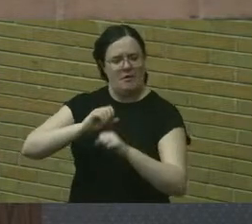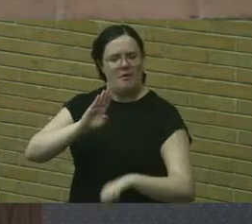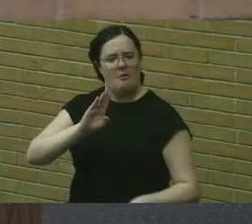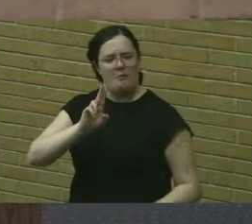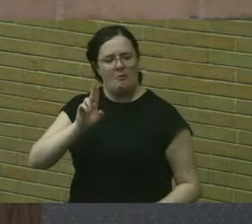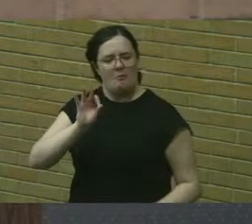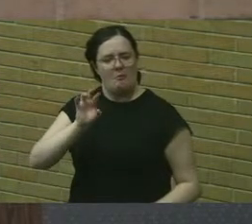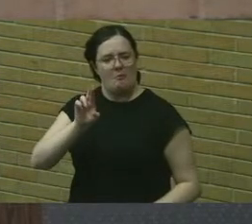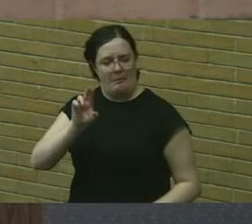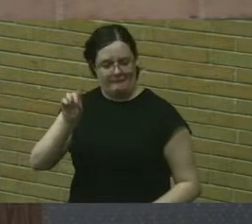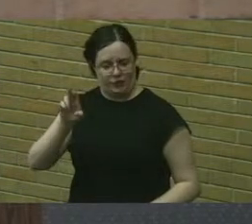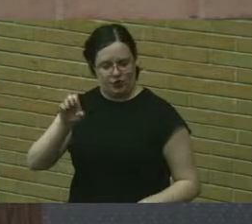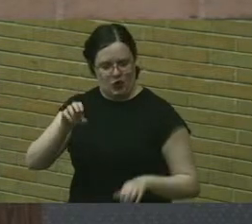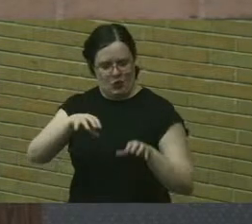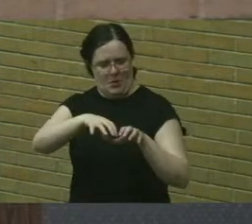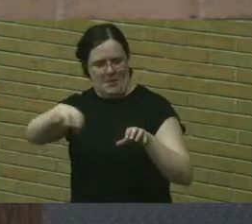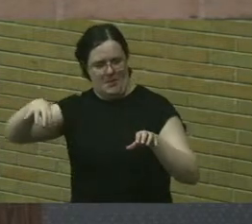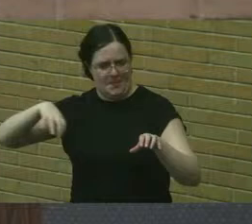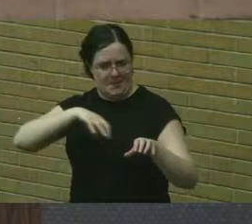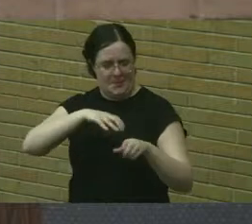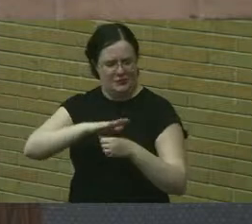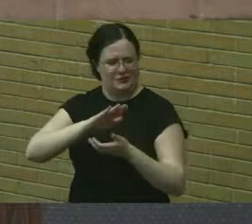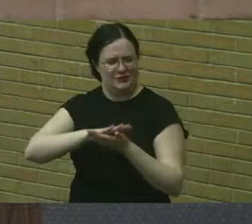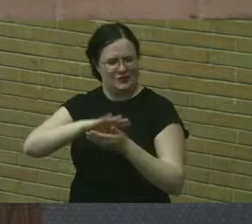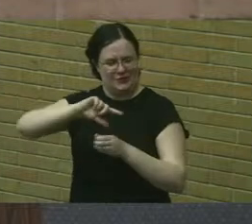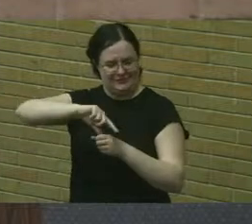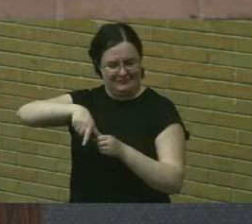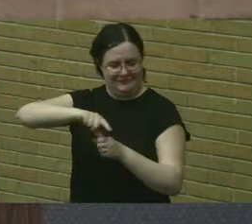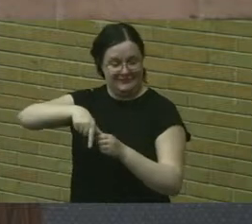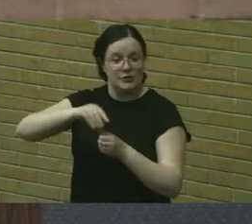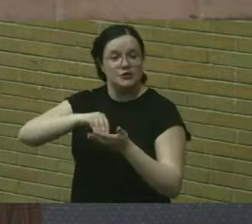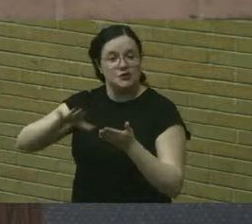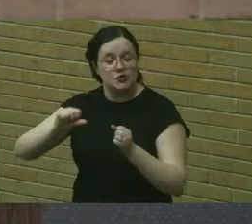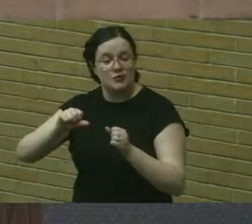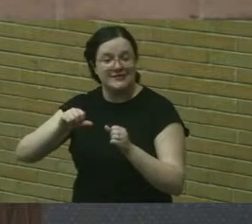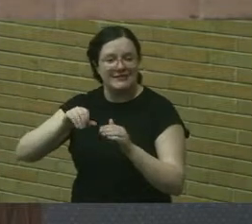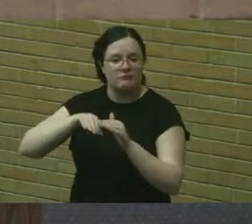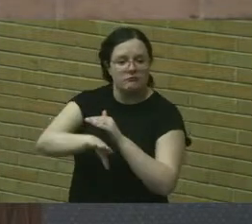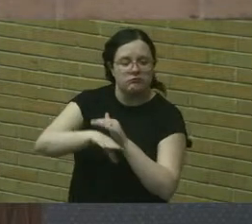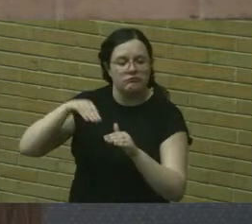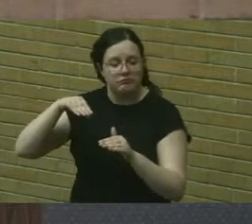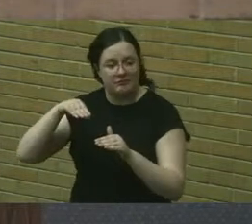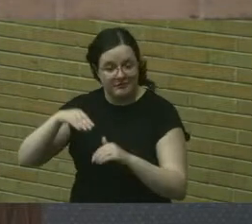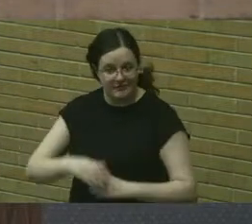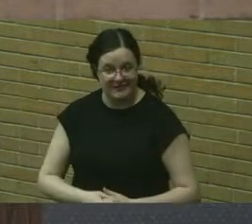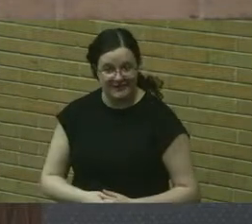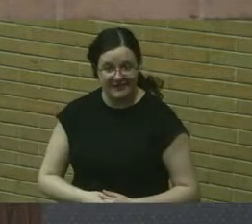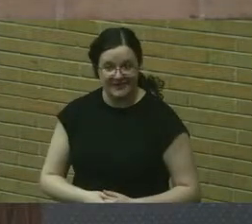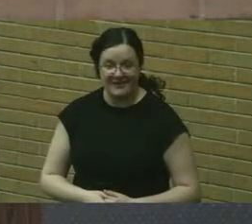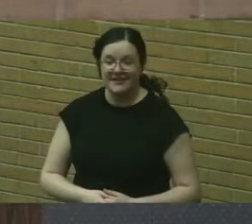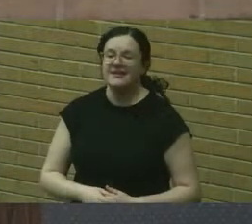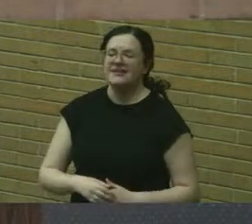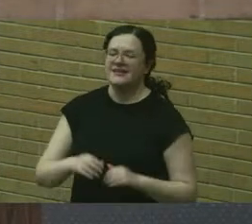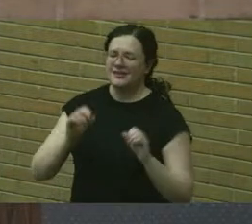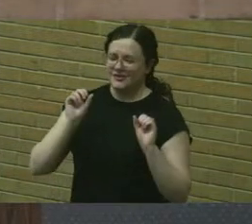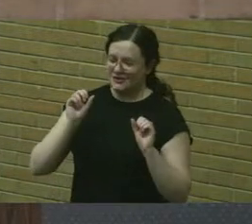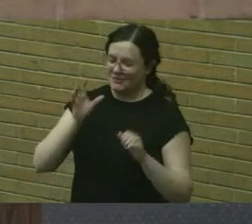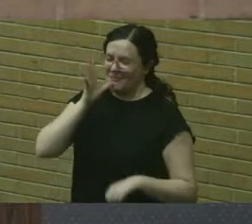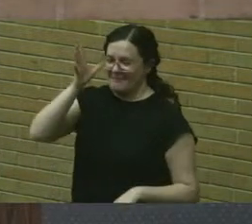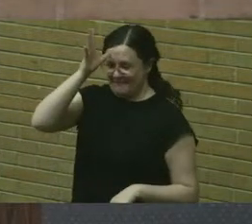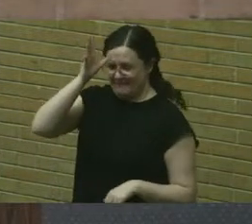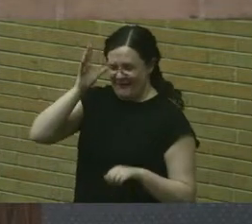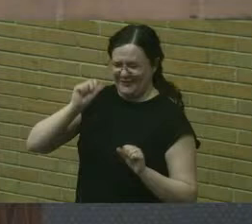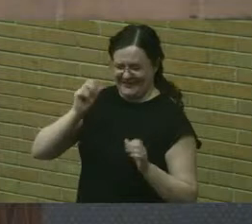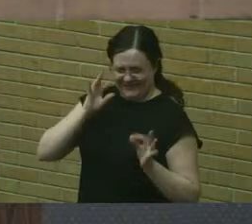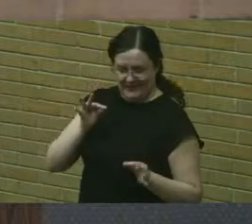be able to come and go, for their parents to make that decision as to what is and is not safe, both emotionally and physically, for those children's